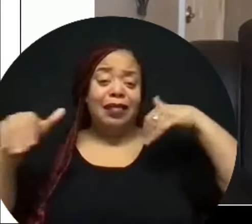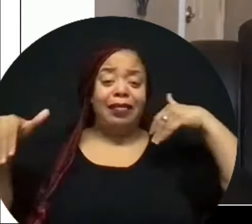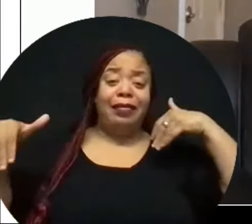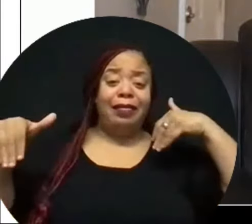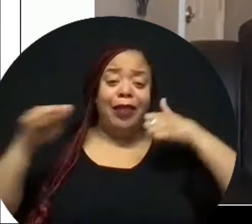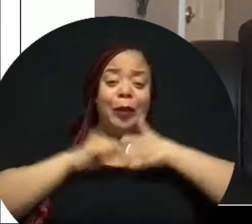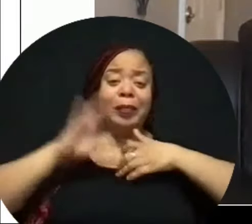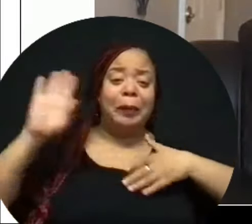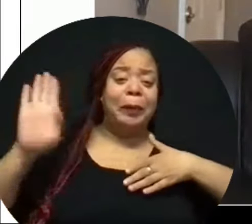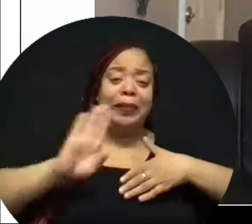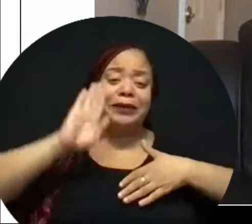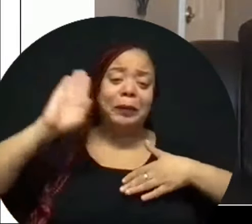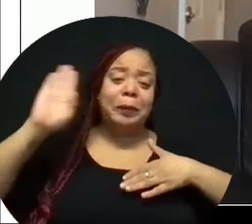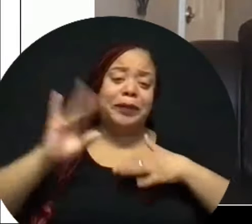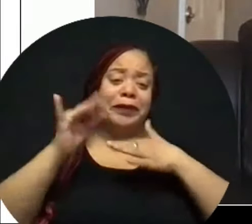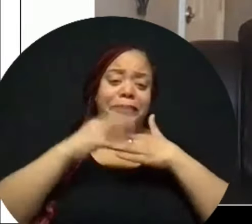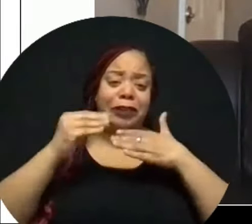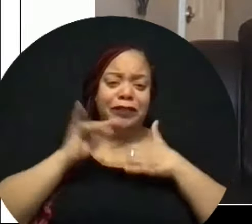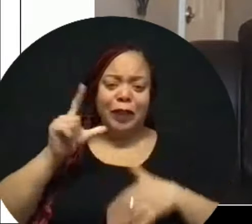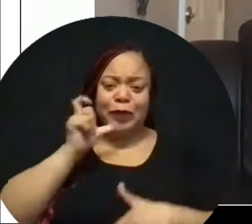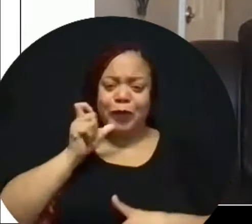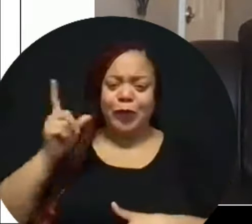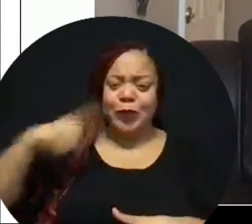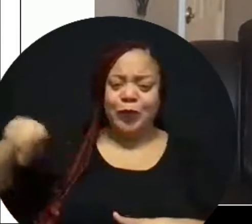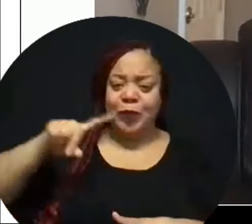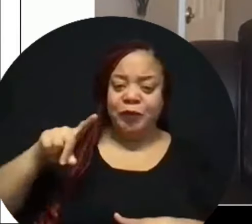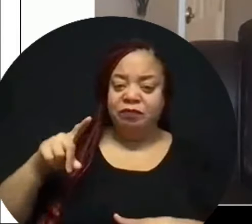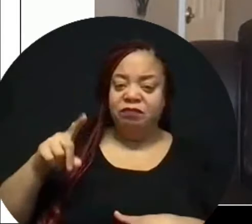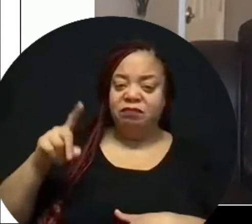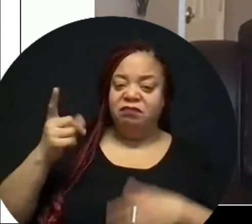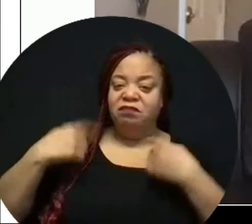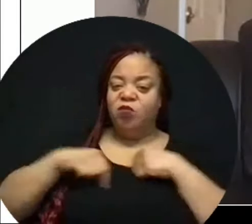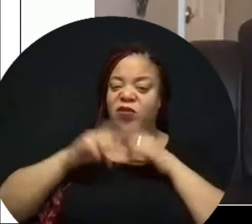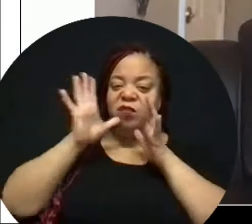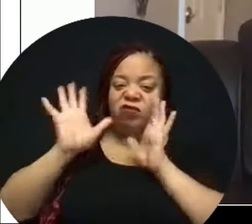the bottom, because by elevating the bottom, we elevate all of us. And yeah.